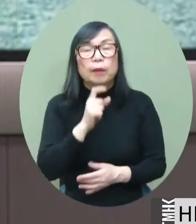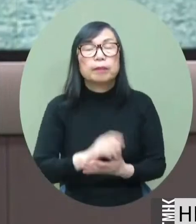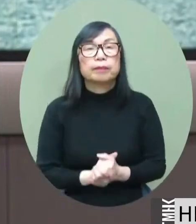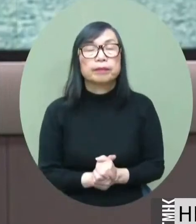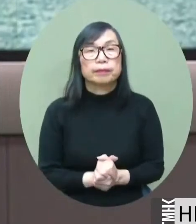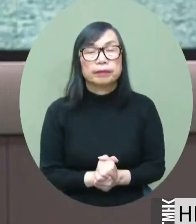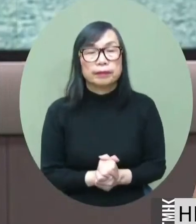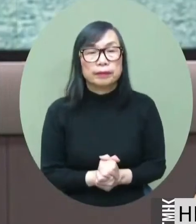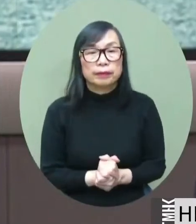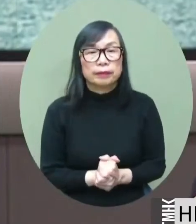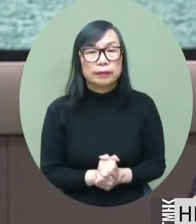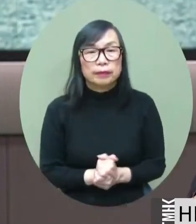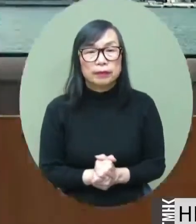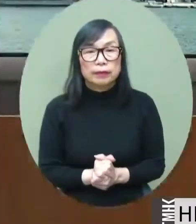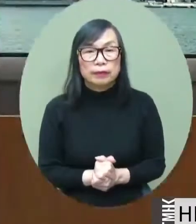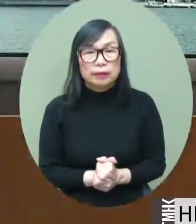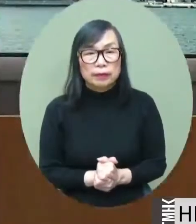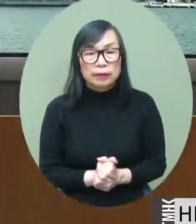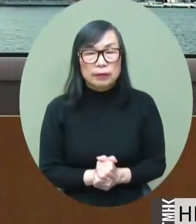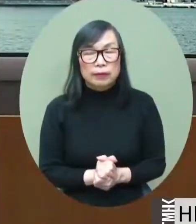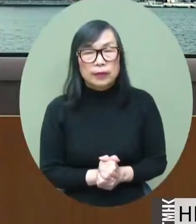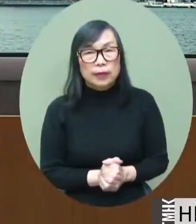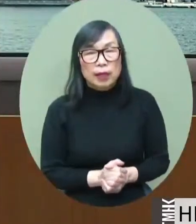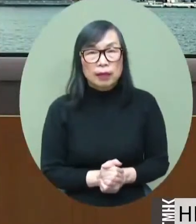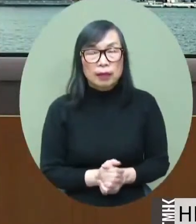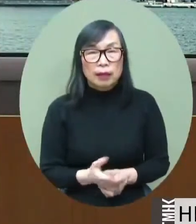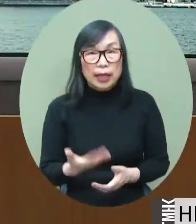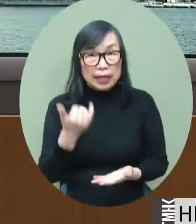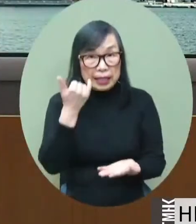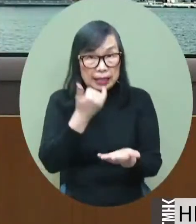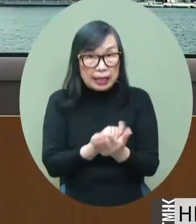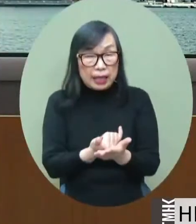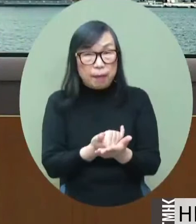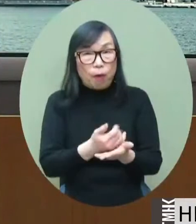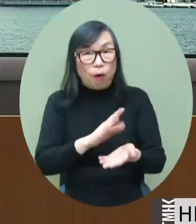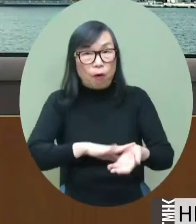then our computer system is already ready.